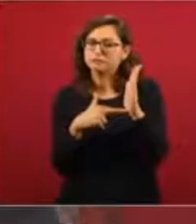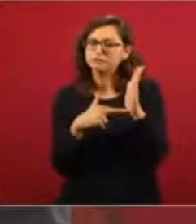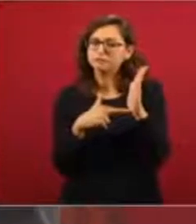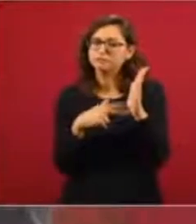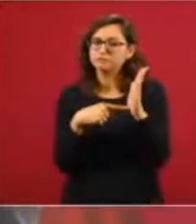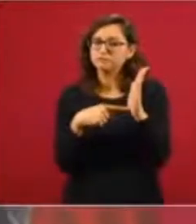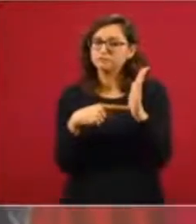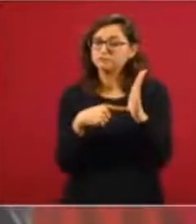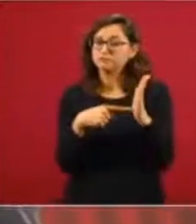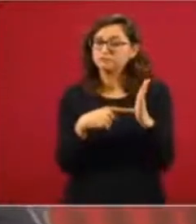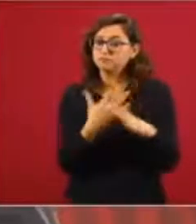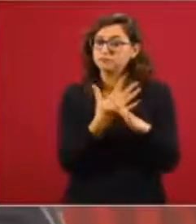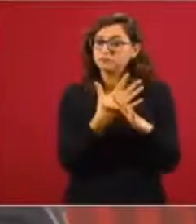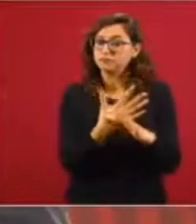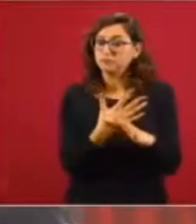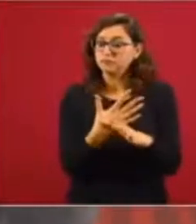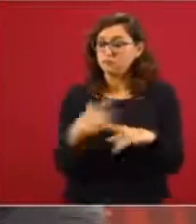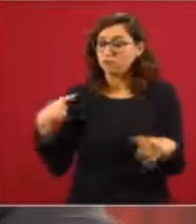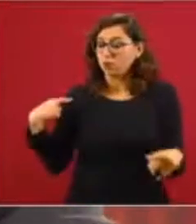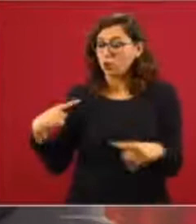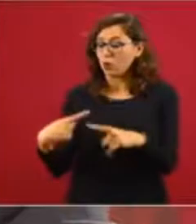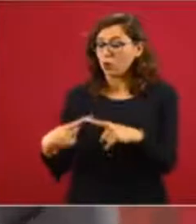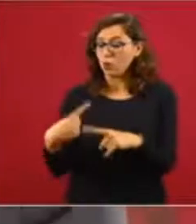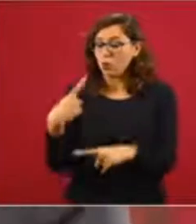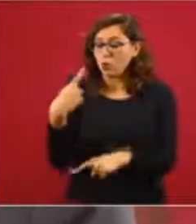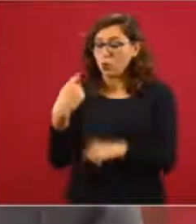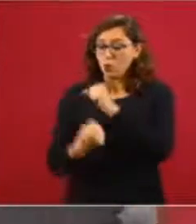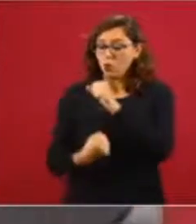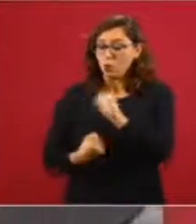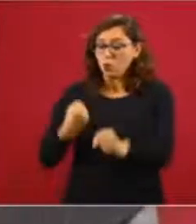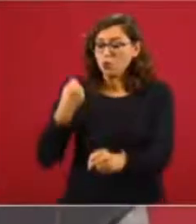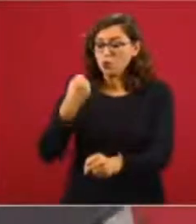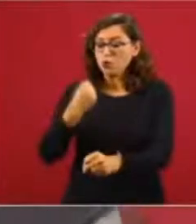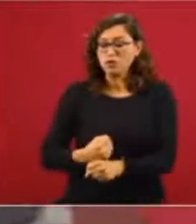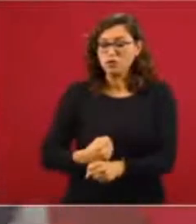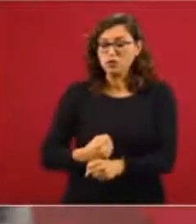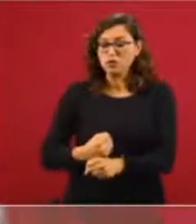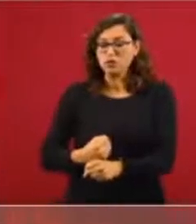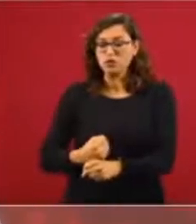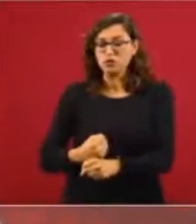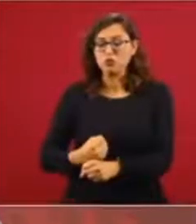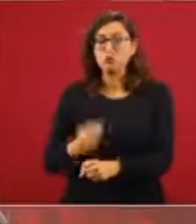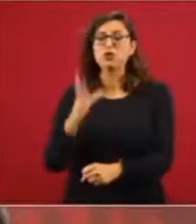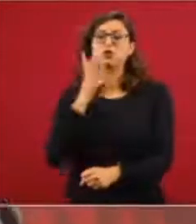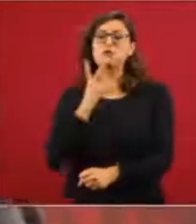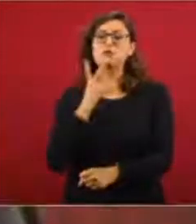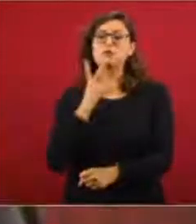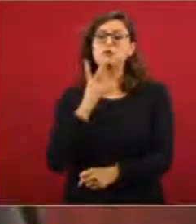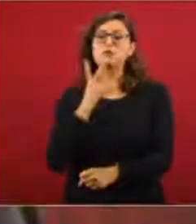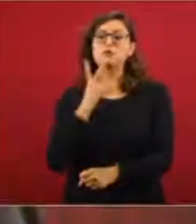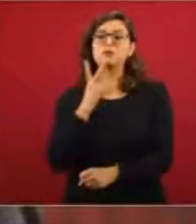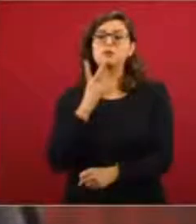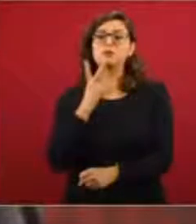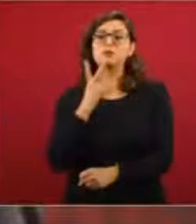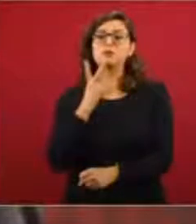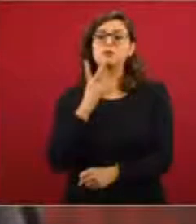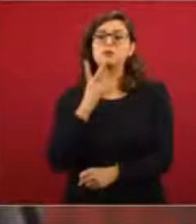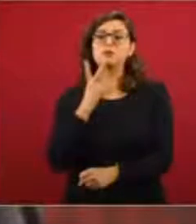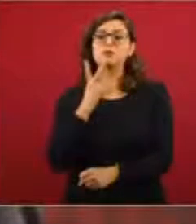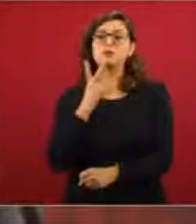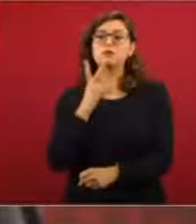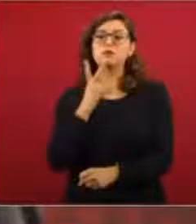año, the first year, la presidencia del Congreso the presidency corresponde of the